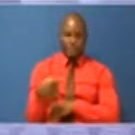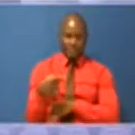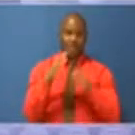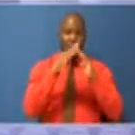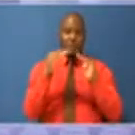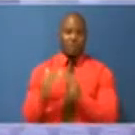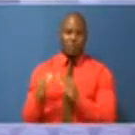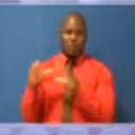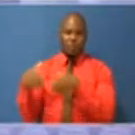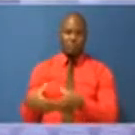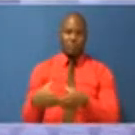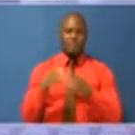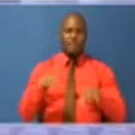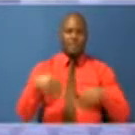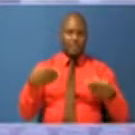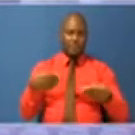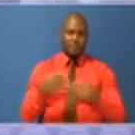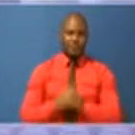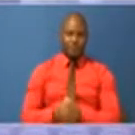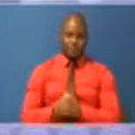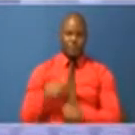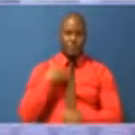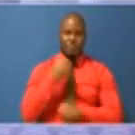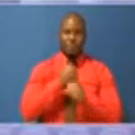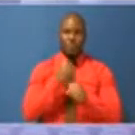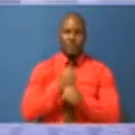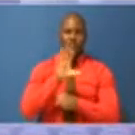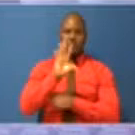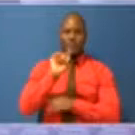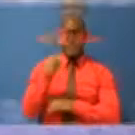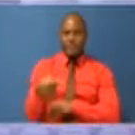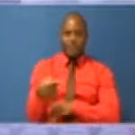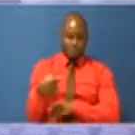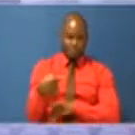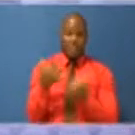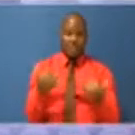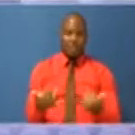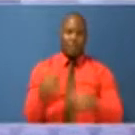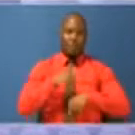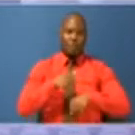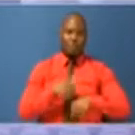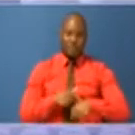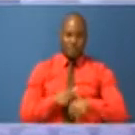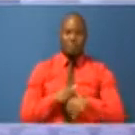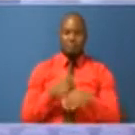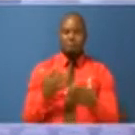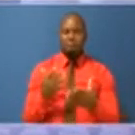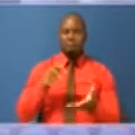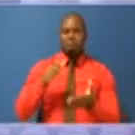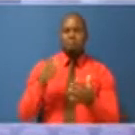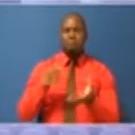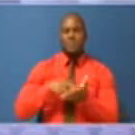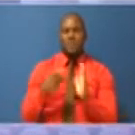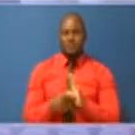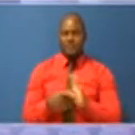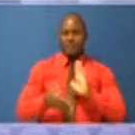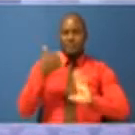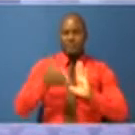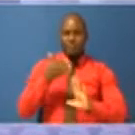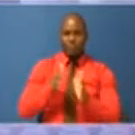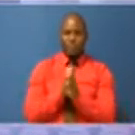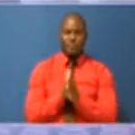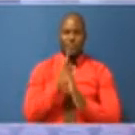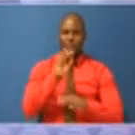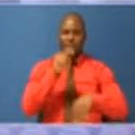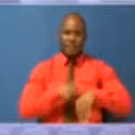household units to be delivered we are doing it at 50 000 at the moment this rate needs to be speeded up by